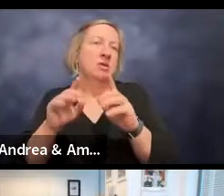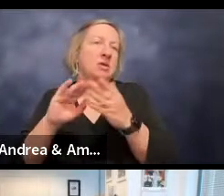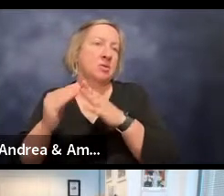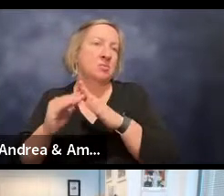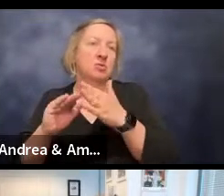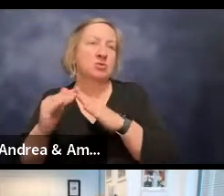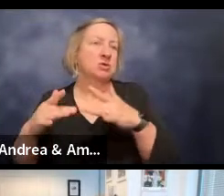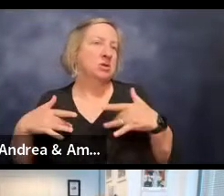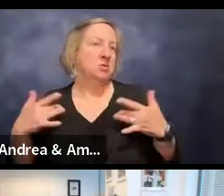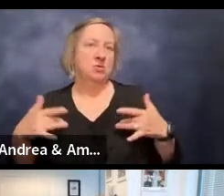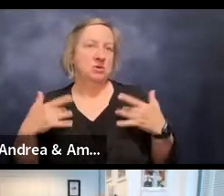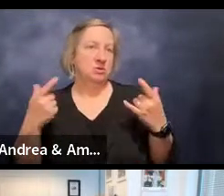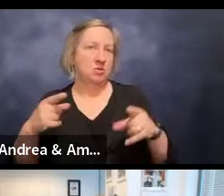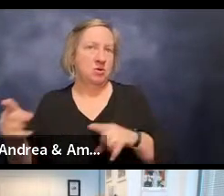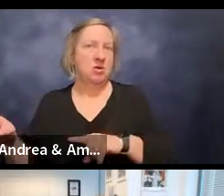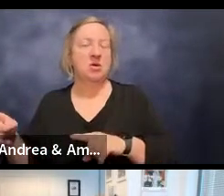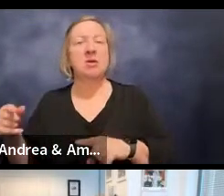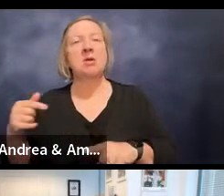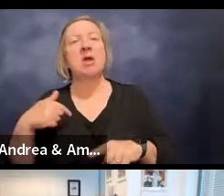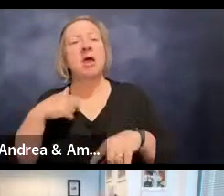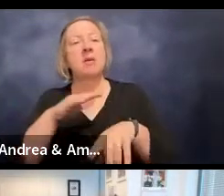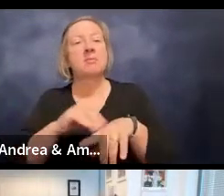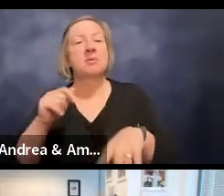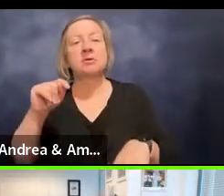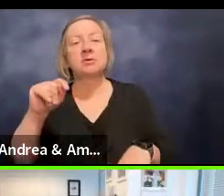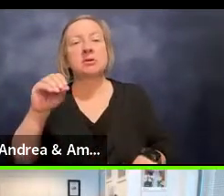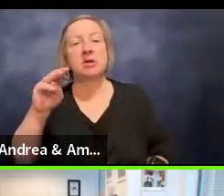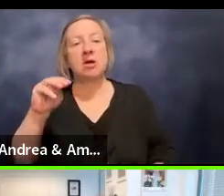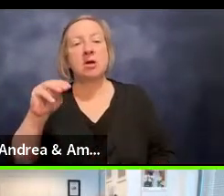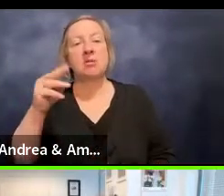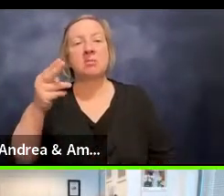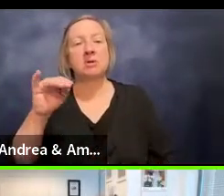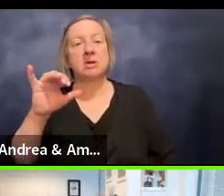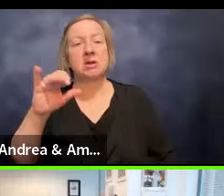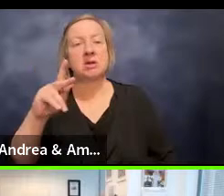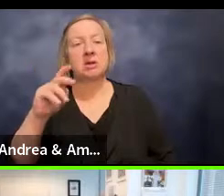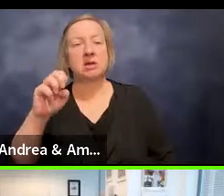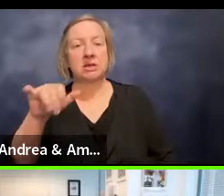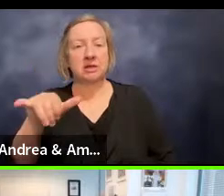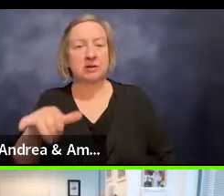going on. Okay, and I'm calling on Tom Hickey.